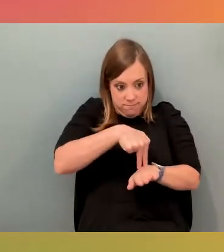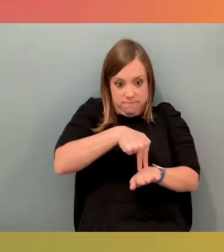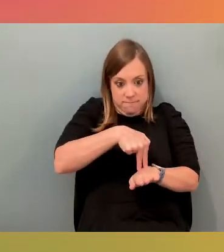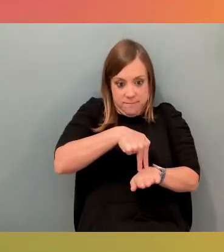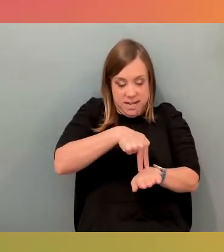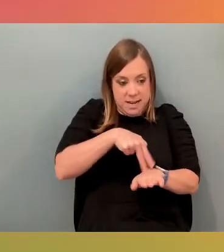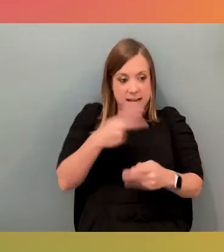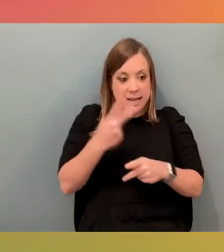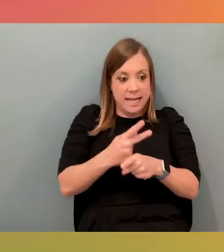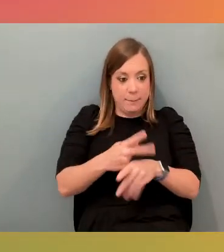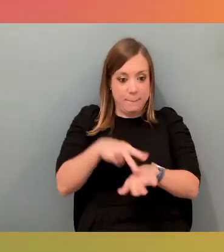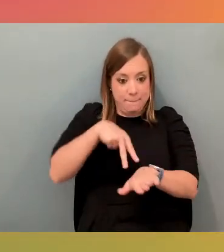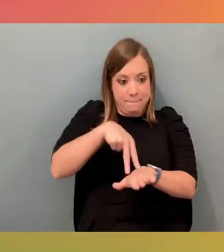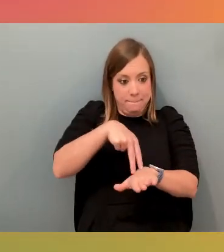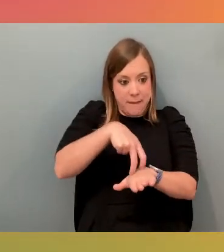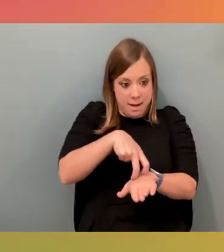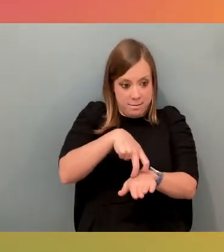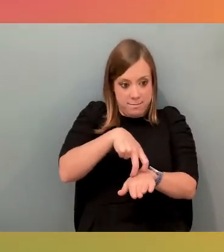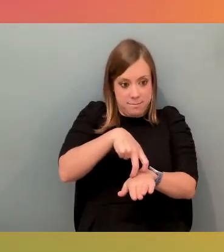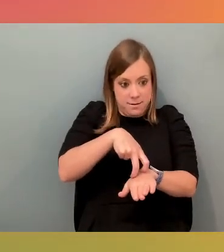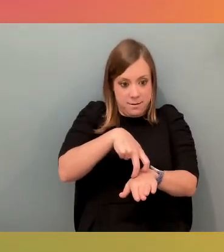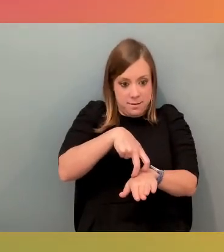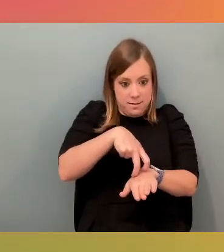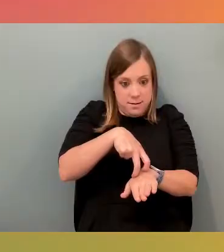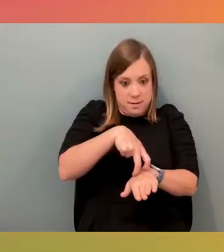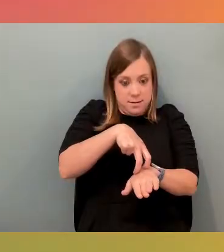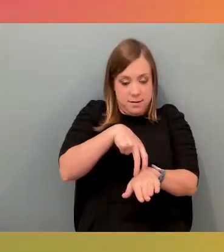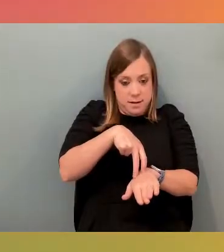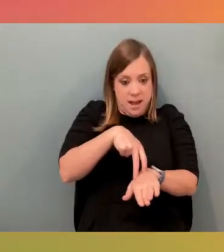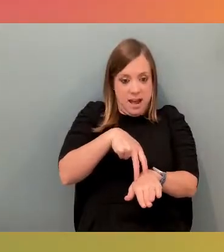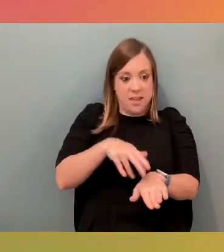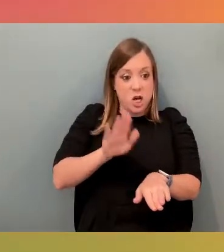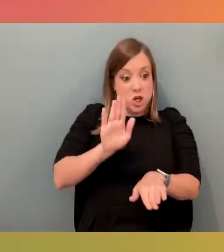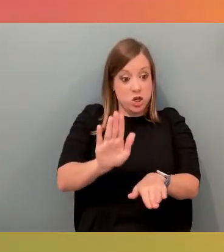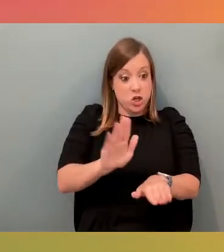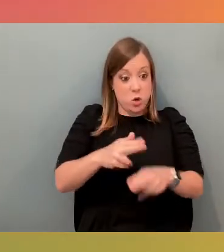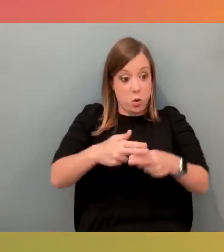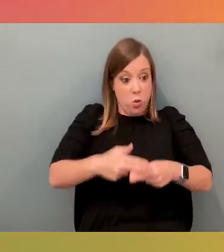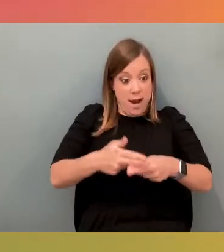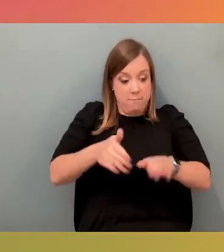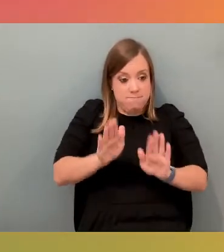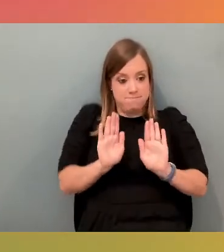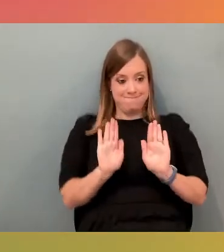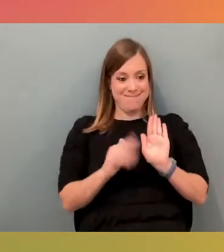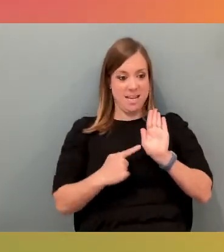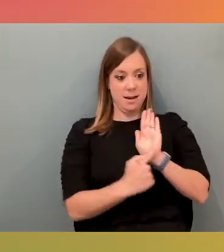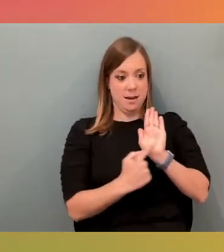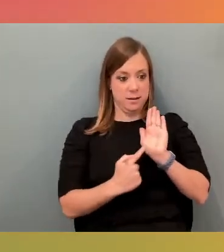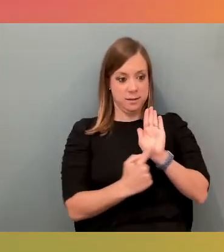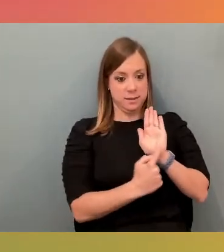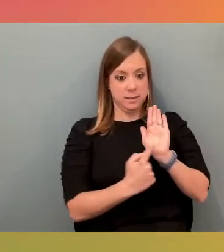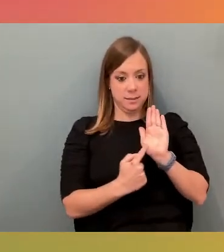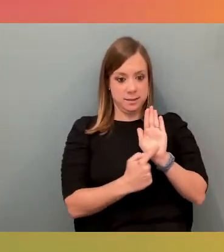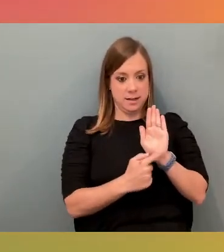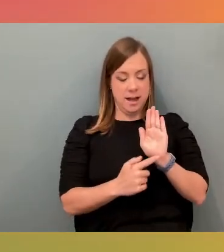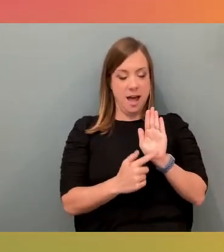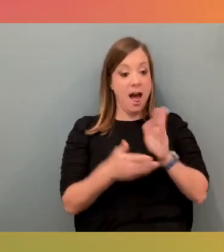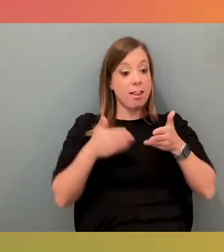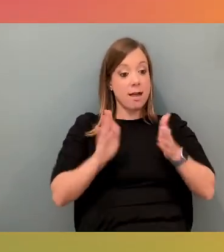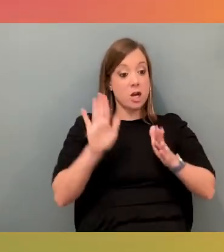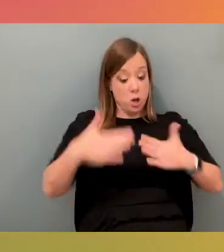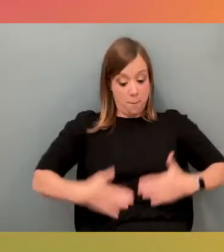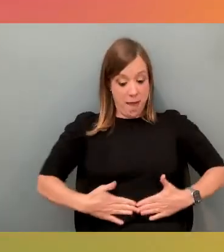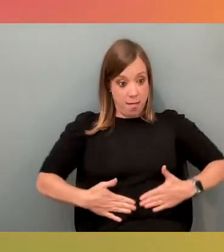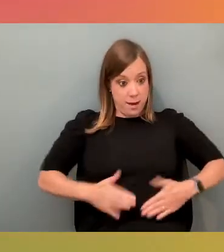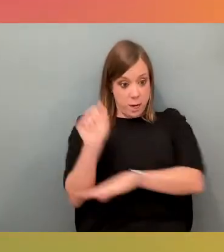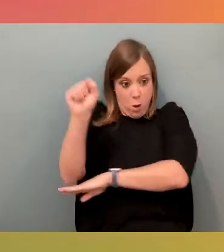knees. Shift your weight back to your heels and let your belly rest on the tops of your thighs like a ragdoll pose, but go